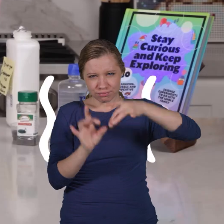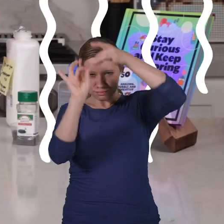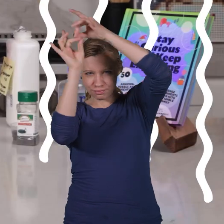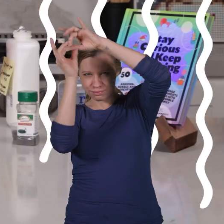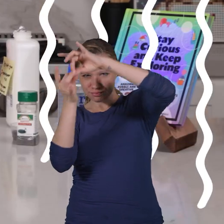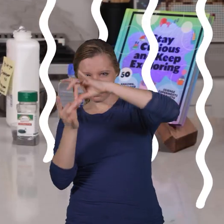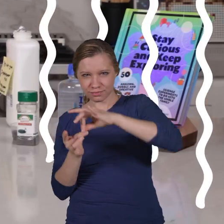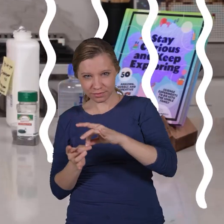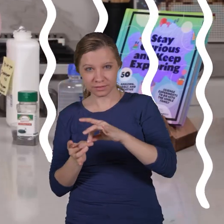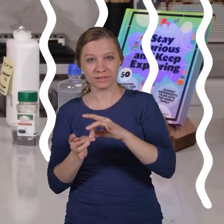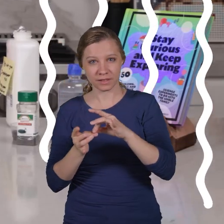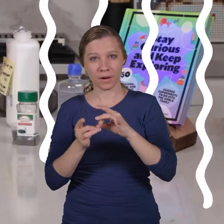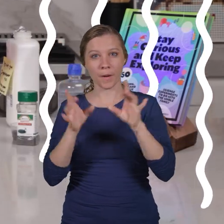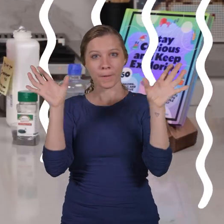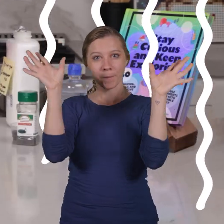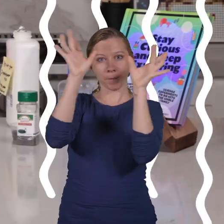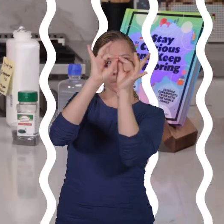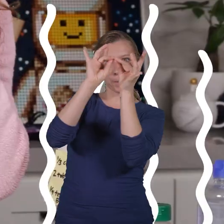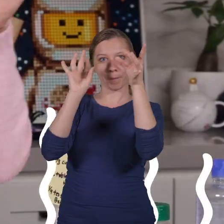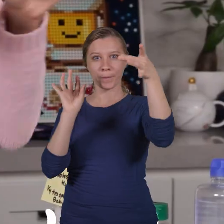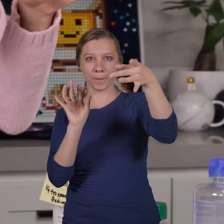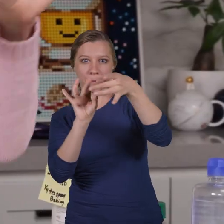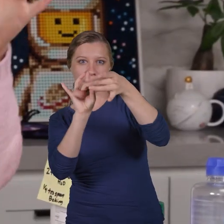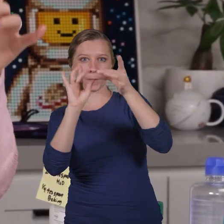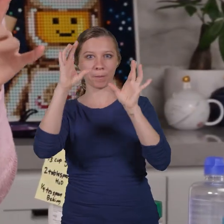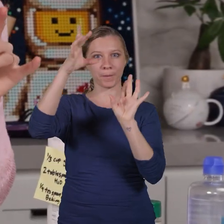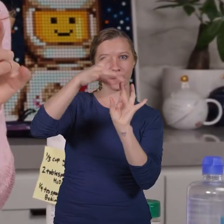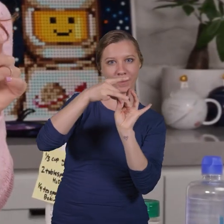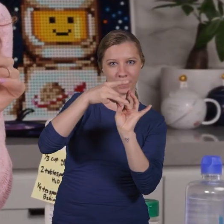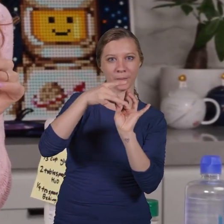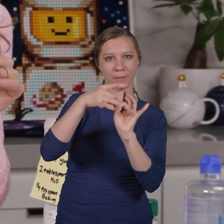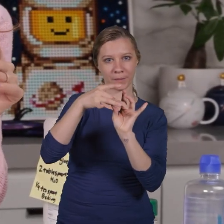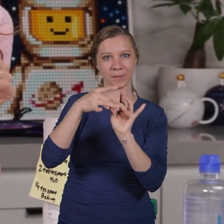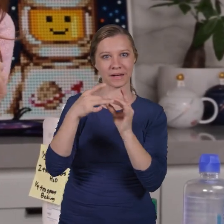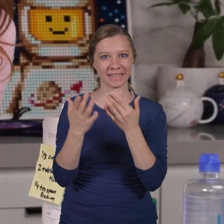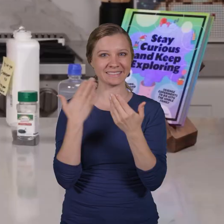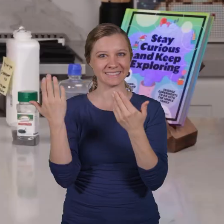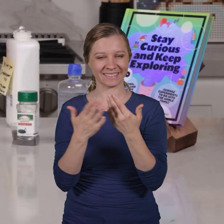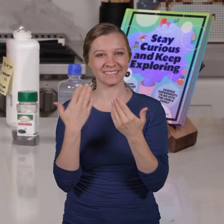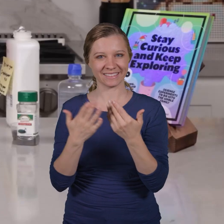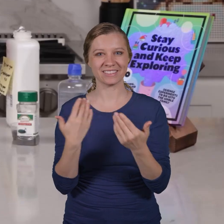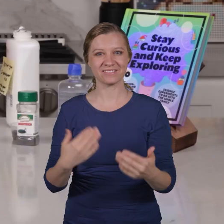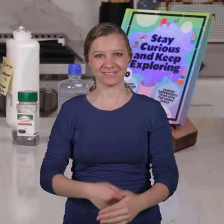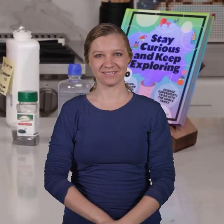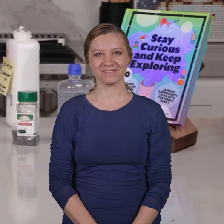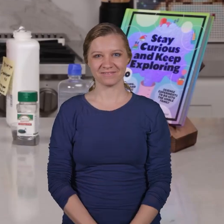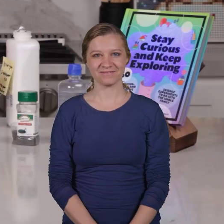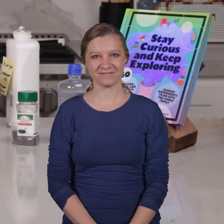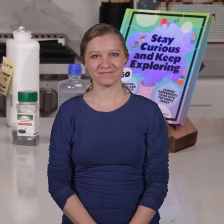of long repeating chains of molecules that flow past each other really easily.